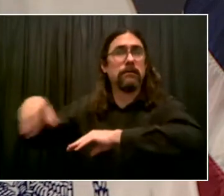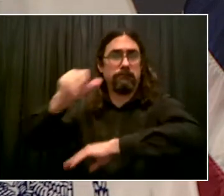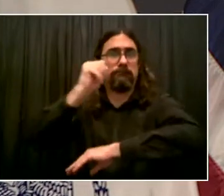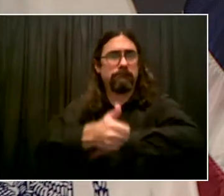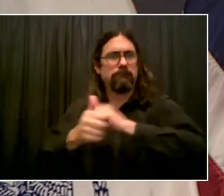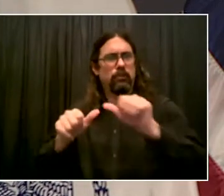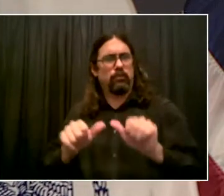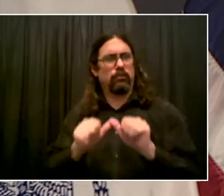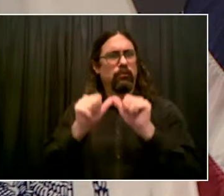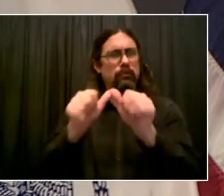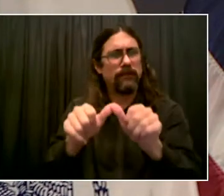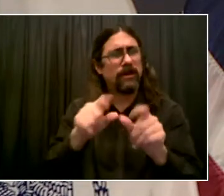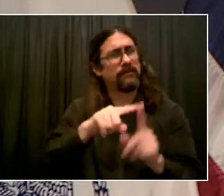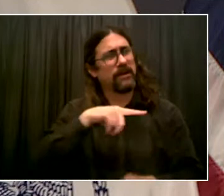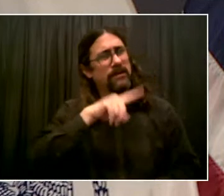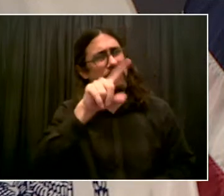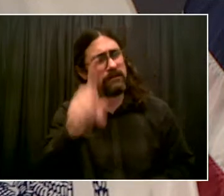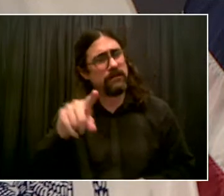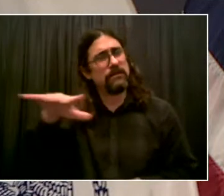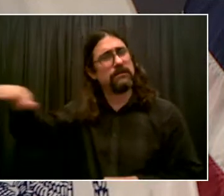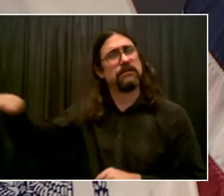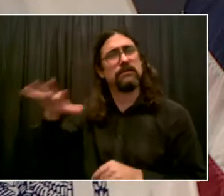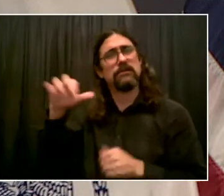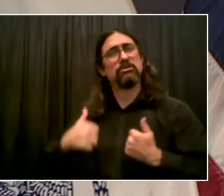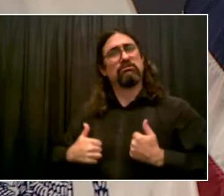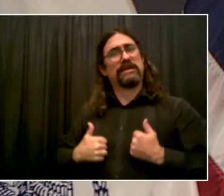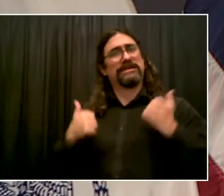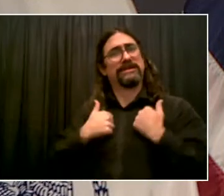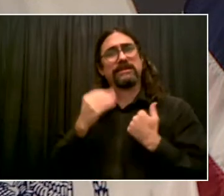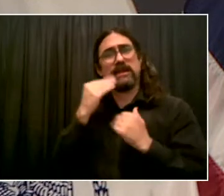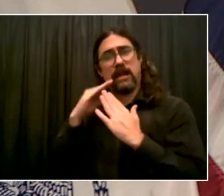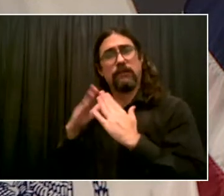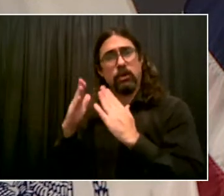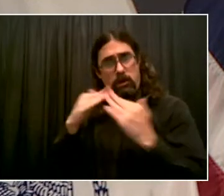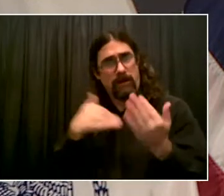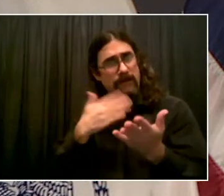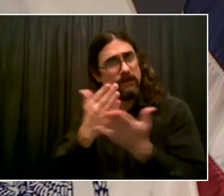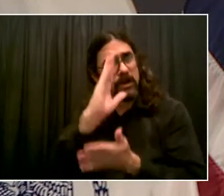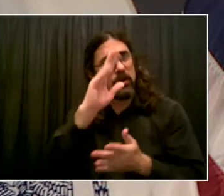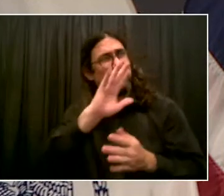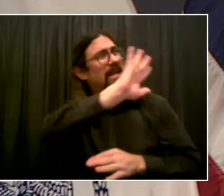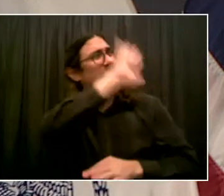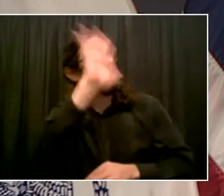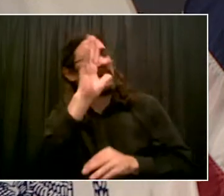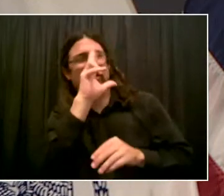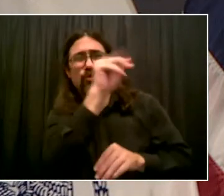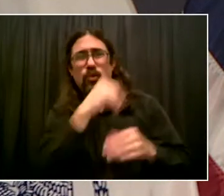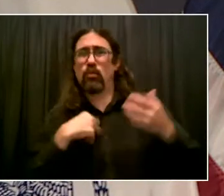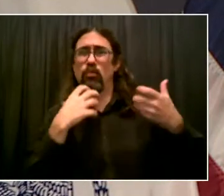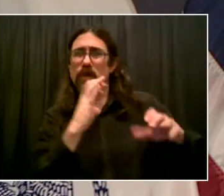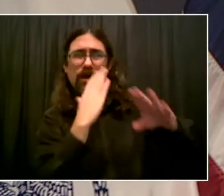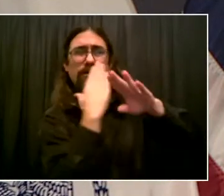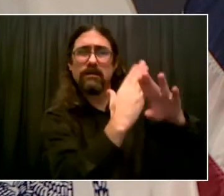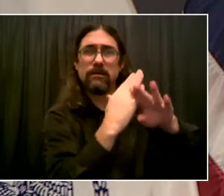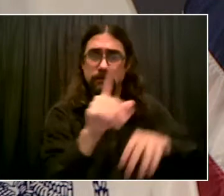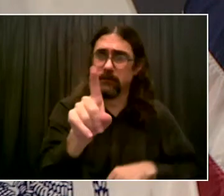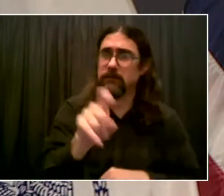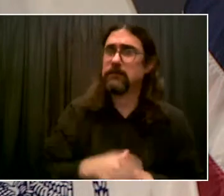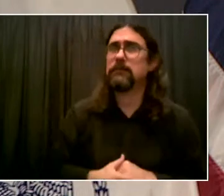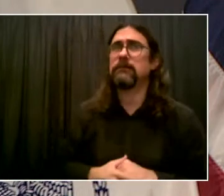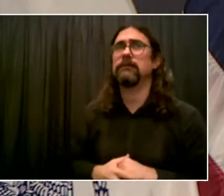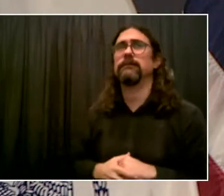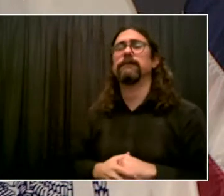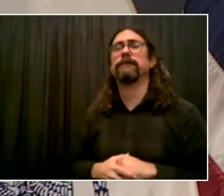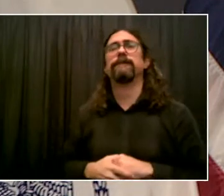for the whole city, it's for everyone, and we will treat every community equally. But what we can do, and it's important to do, is to listen to community concerns and make